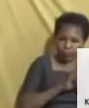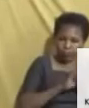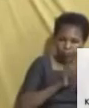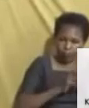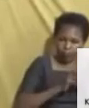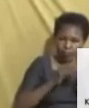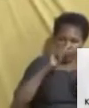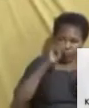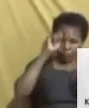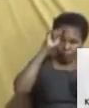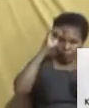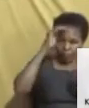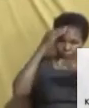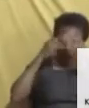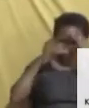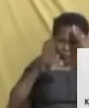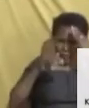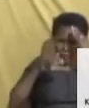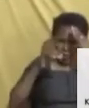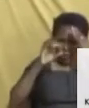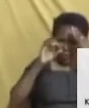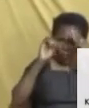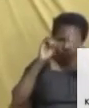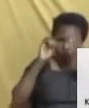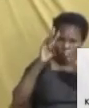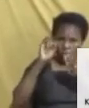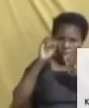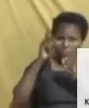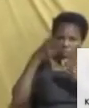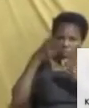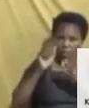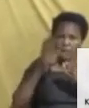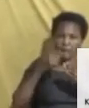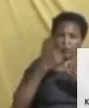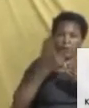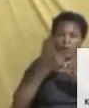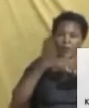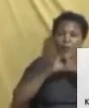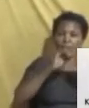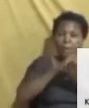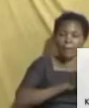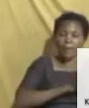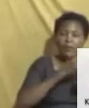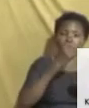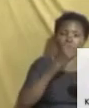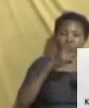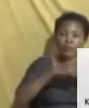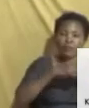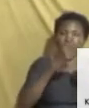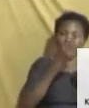Justice Professor Wolfgang said, and you'll find this at page 172 of his book.